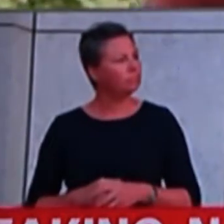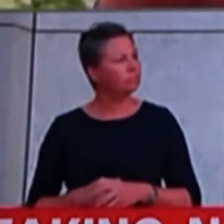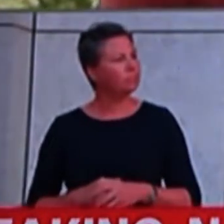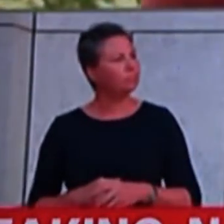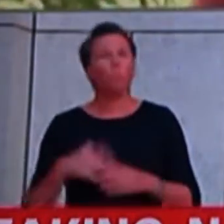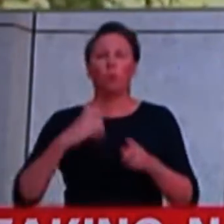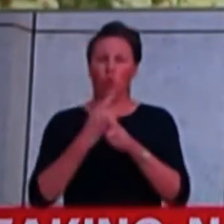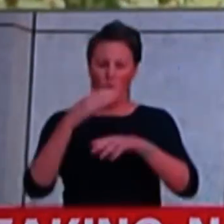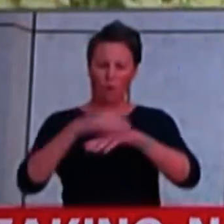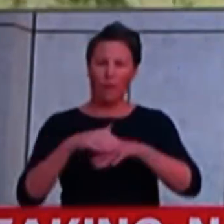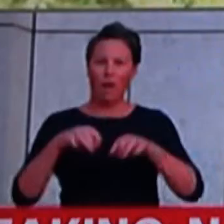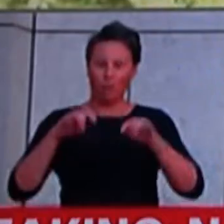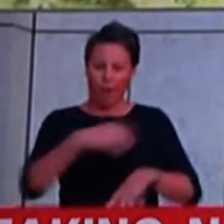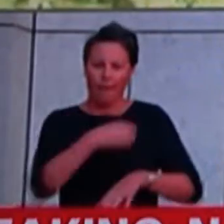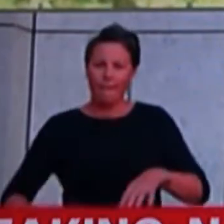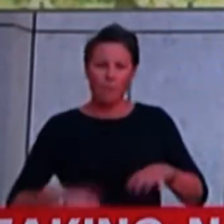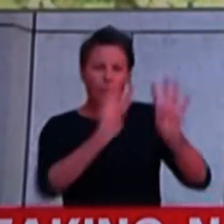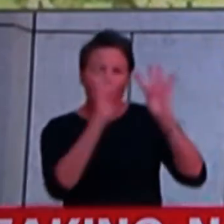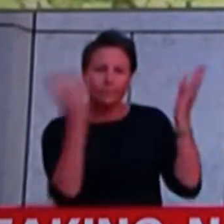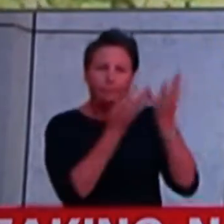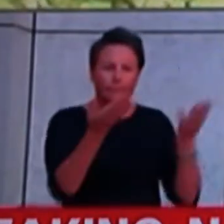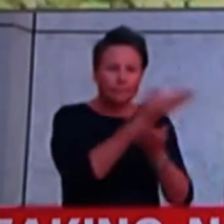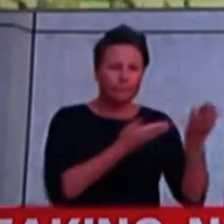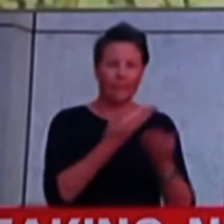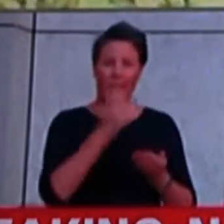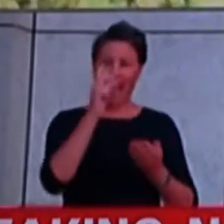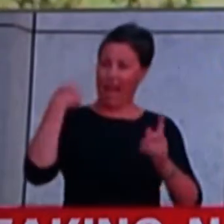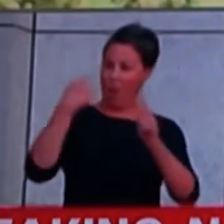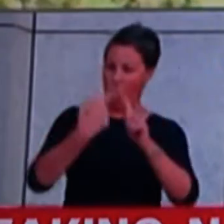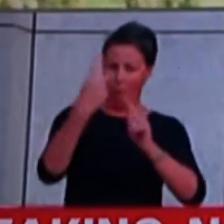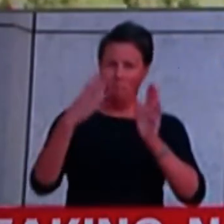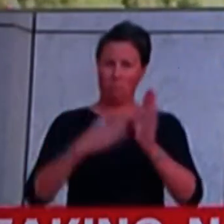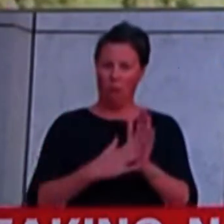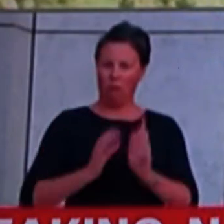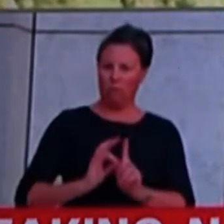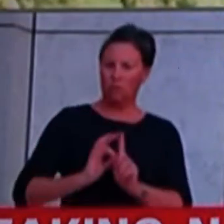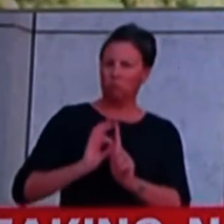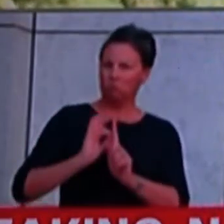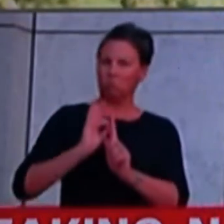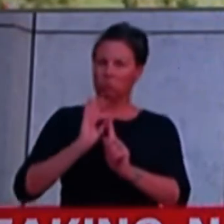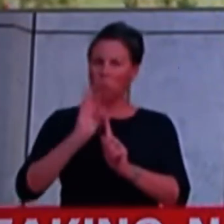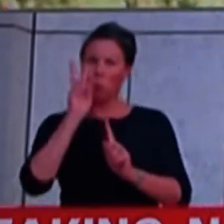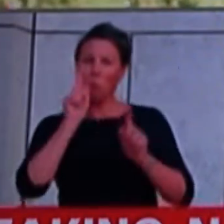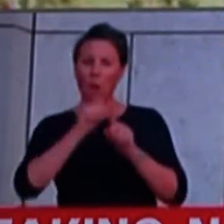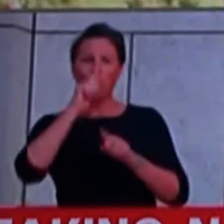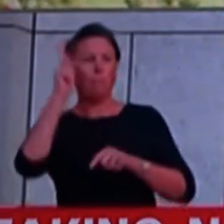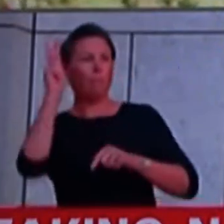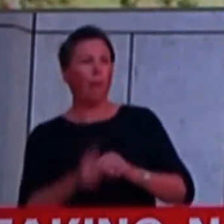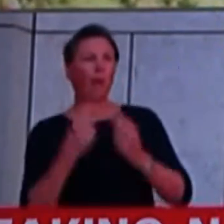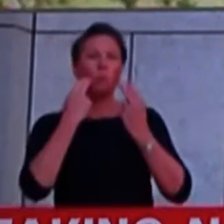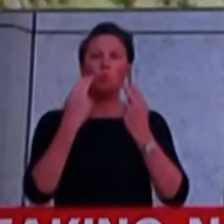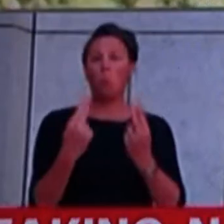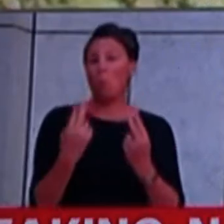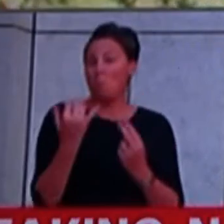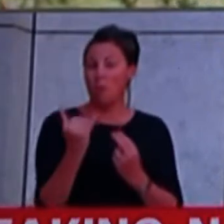we'd be a month ago, touch wood, and we're thinking about lifting restrictions and getting people back to work in about a month, is there a possibility that the